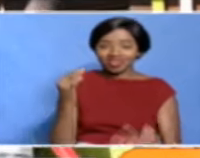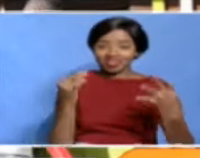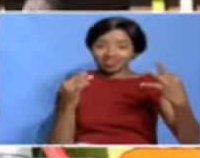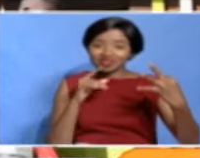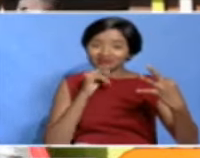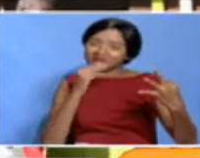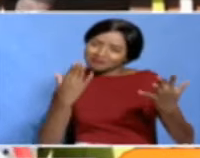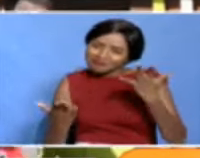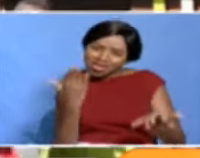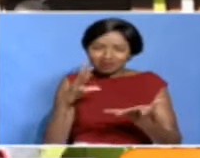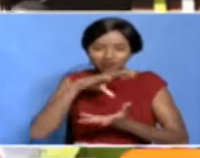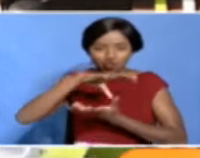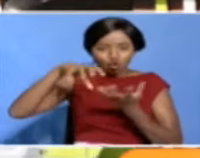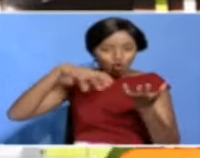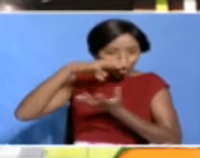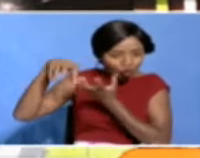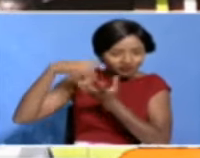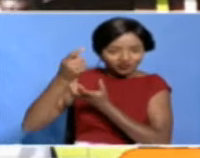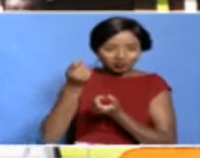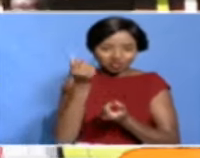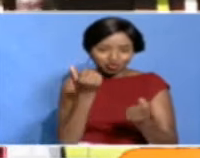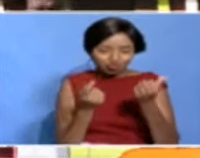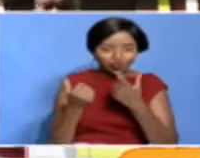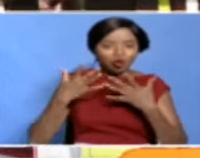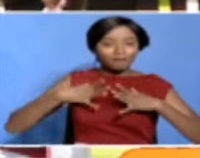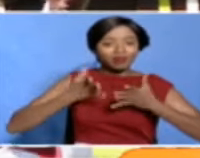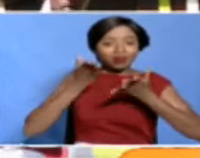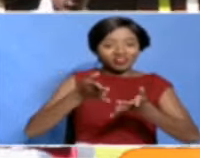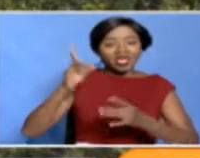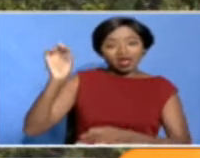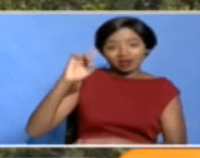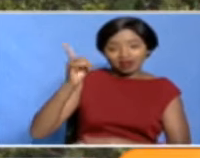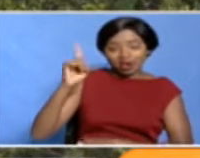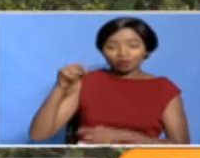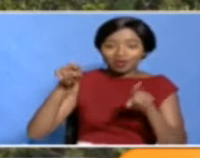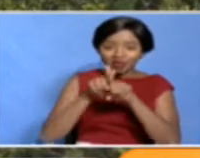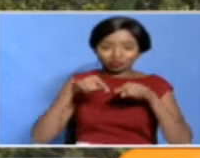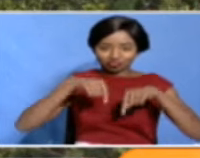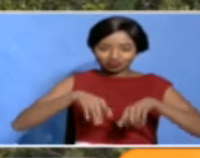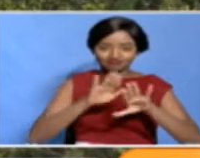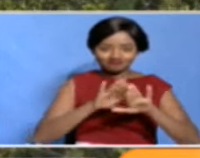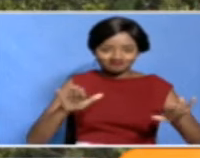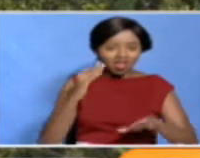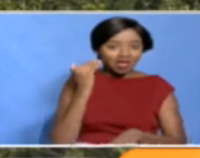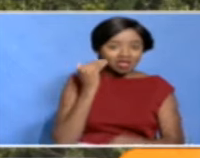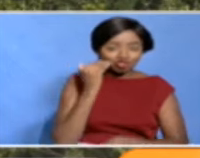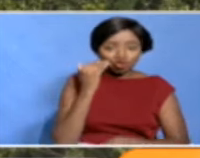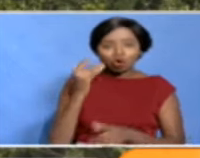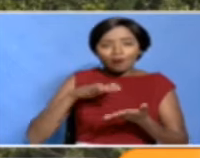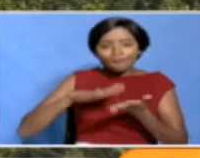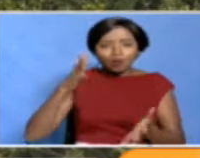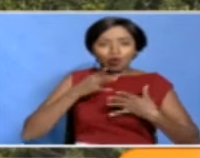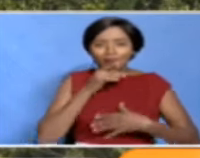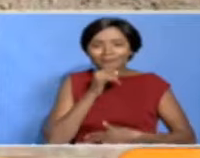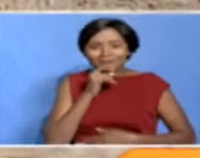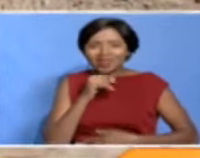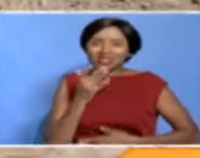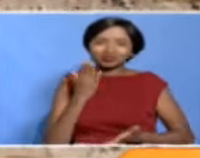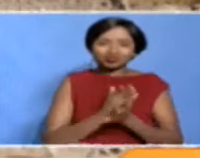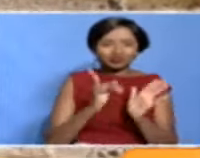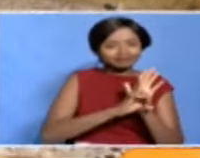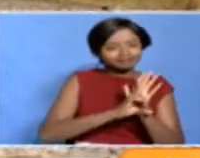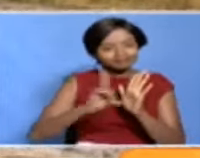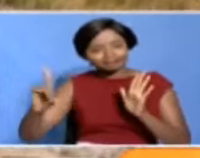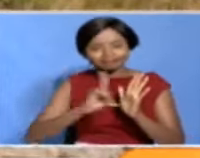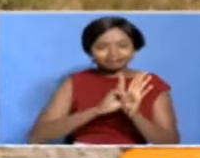mix-up by intelligence teams on the ground and those in Nairobi, the fact that many young men from Isiolo appear to be making trips